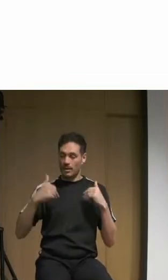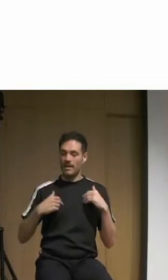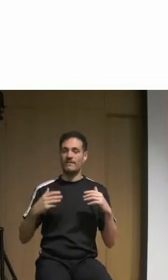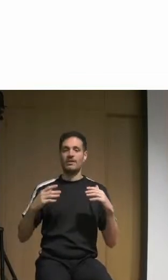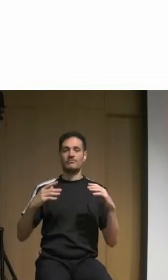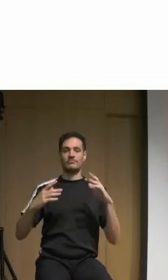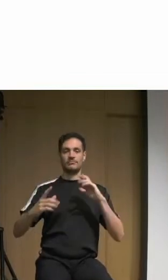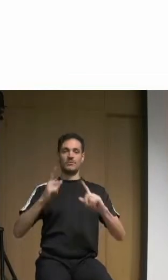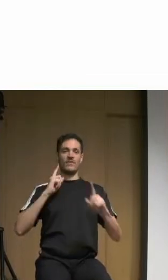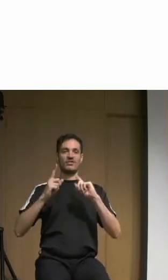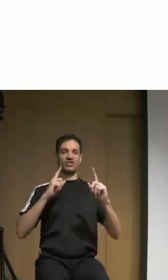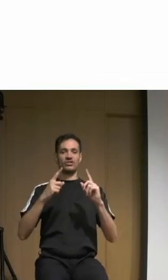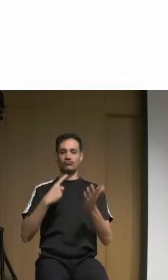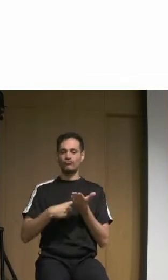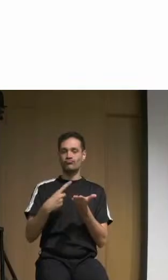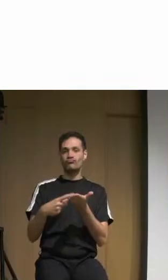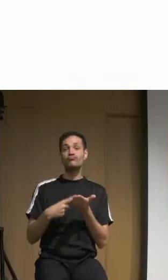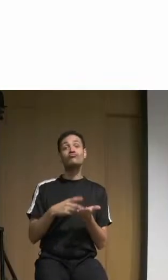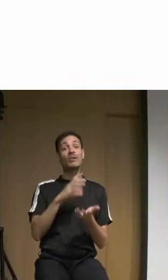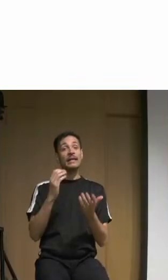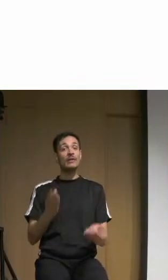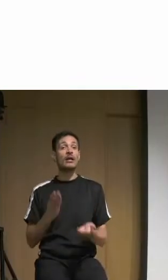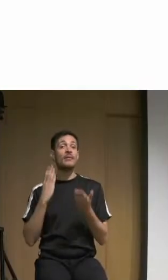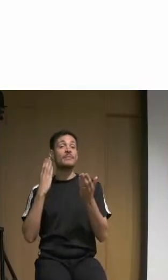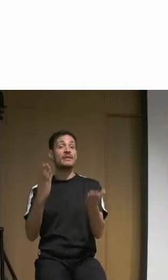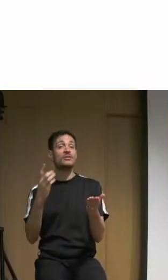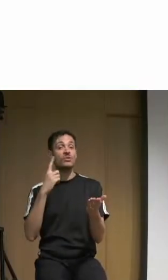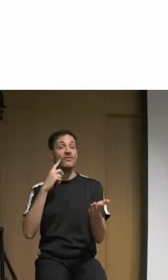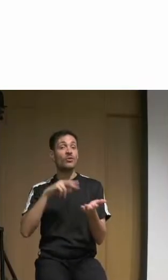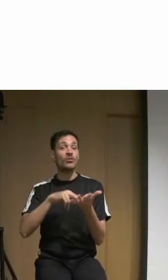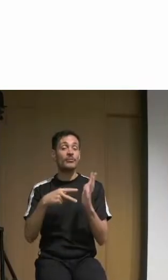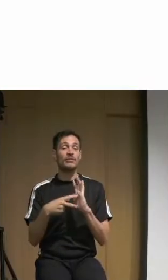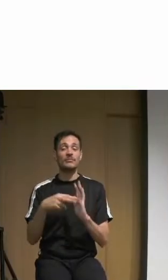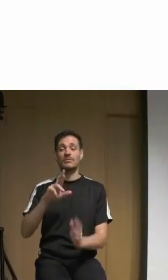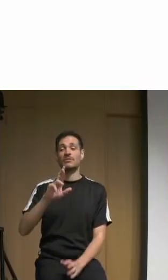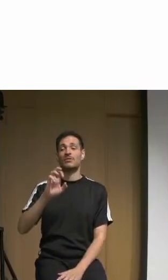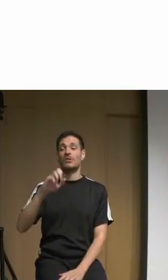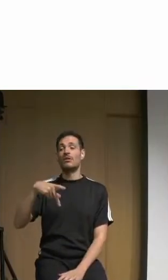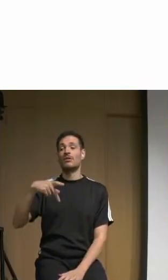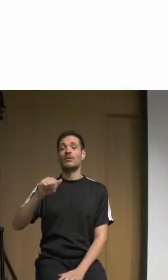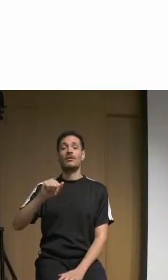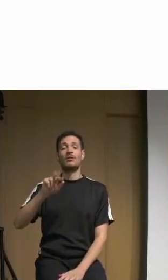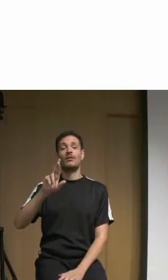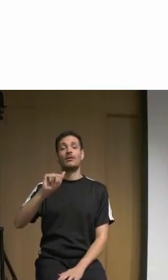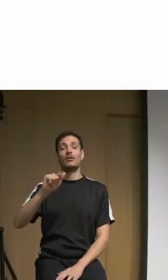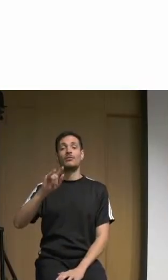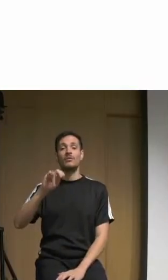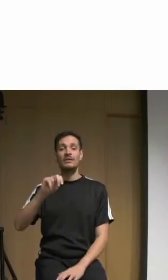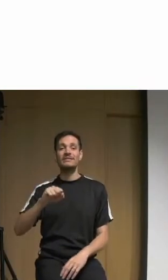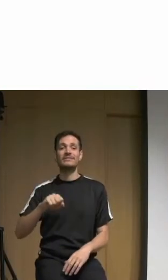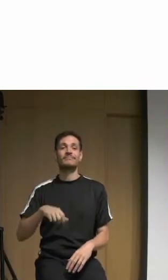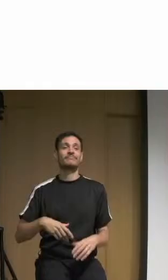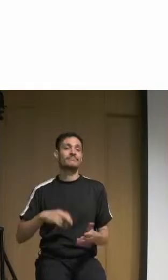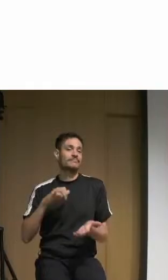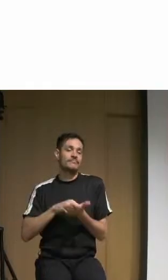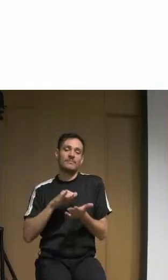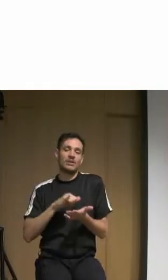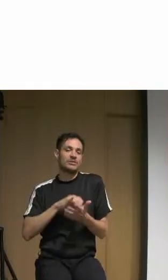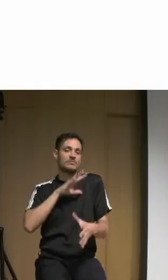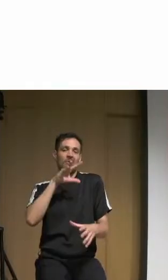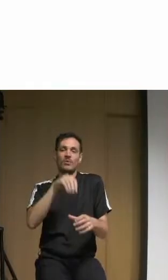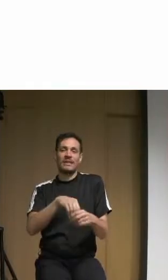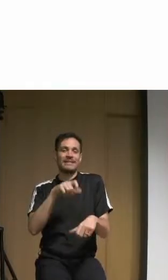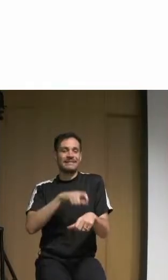a recommendation for the definition of reparations, and we would not have been able to do it in the time frame. Remember,